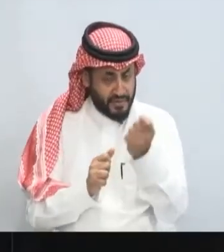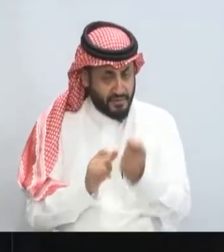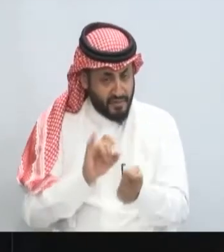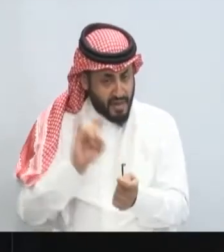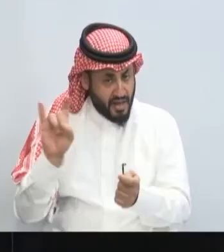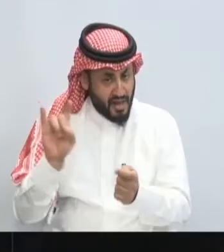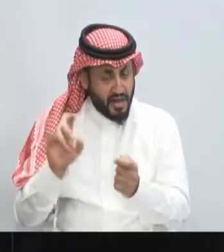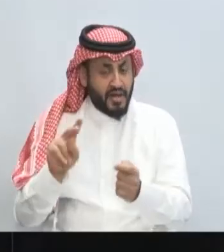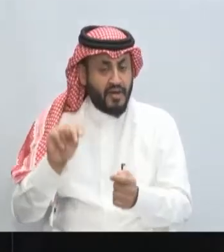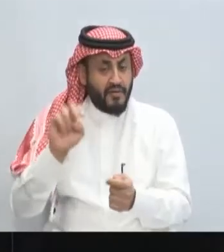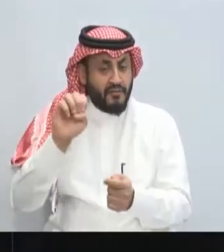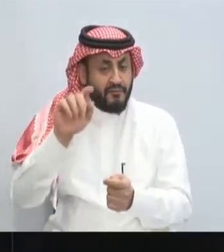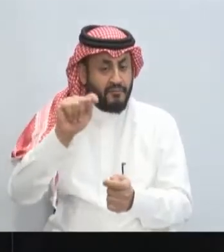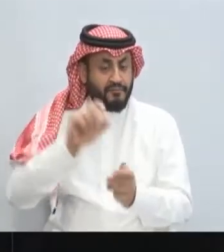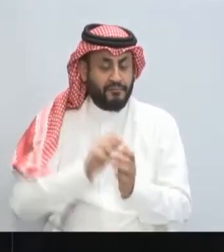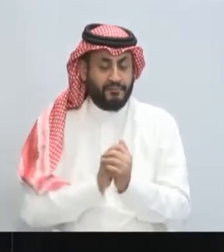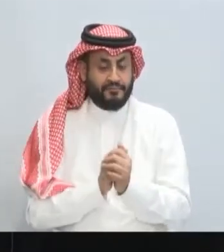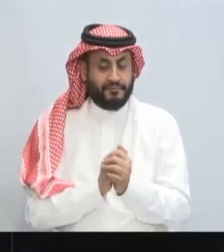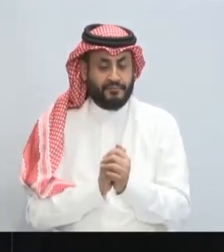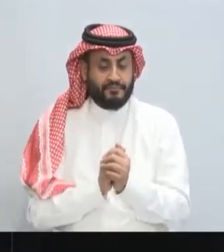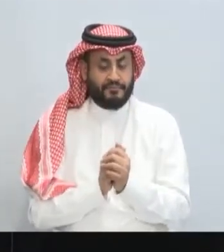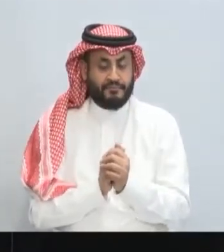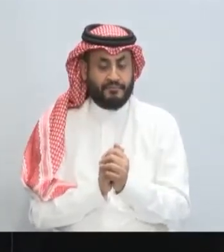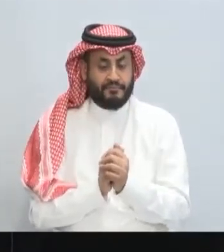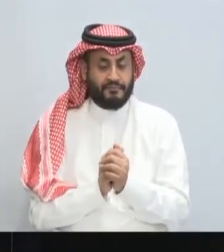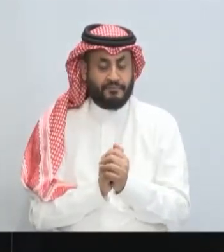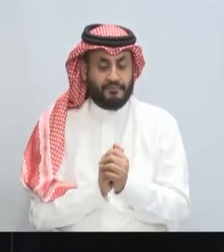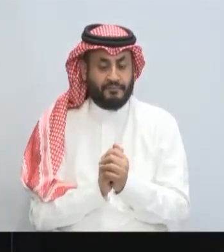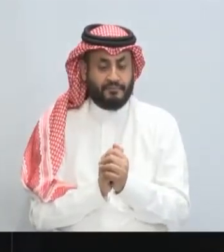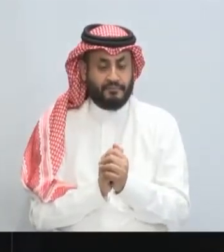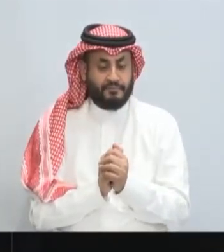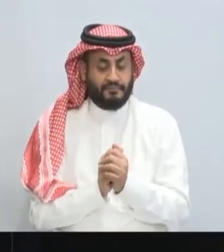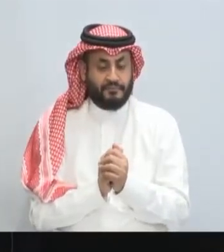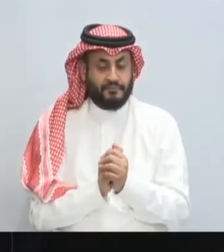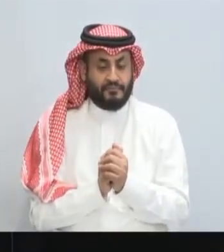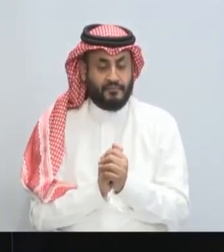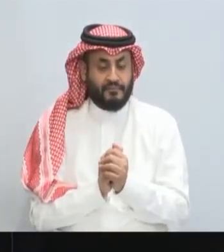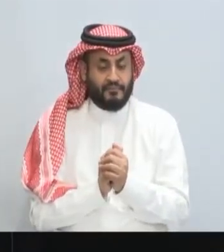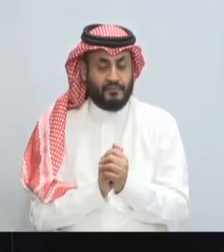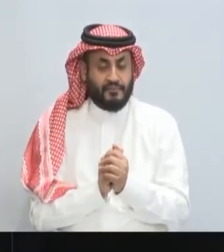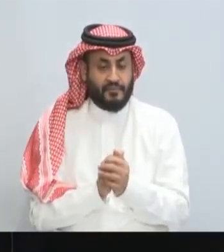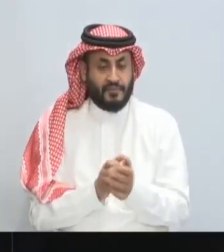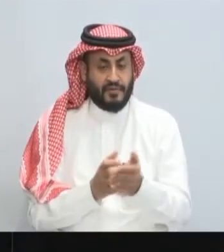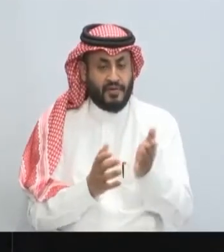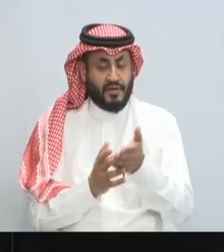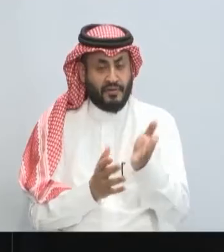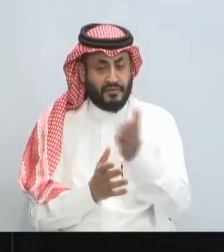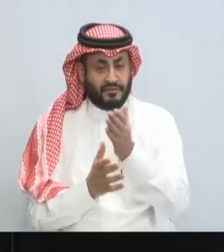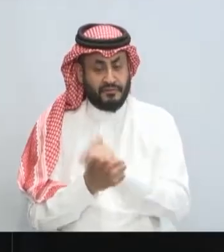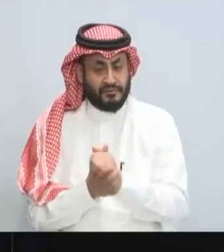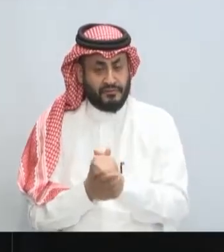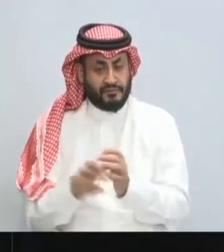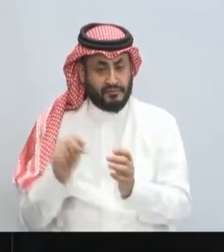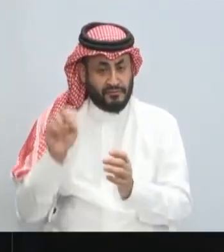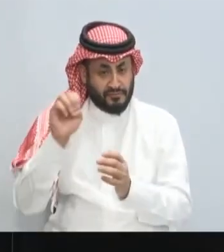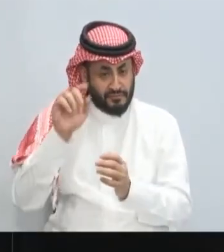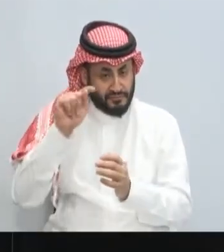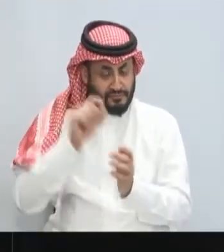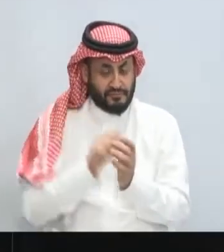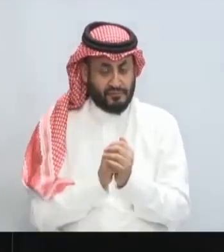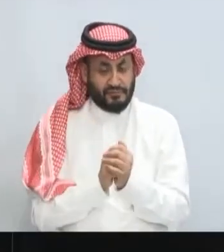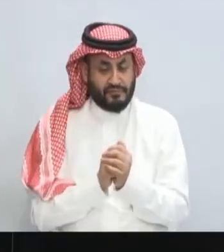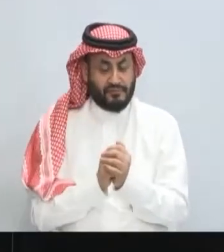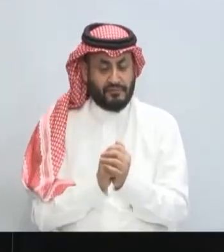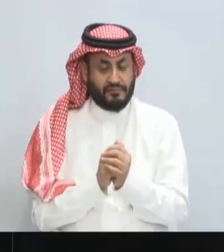he is by saying he is not playing, and after she is by saying she is